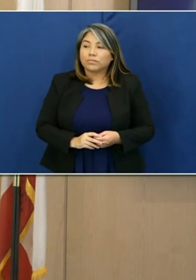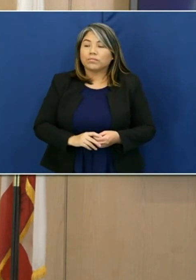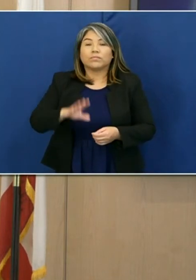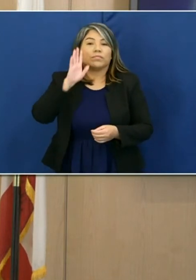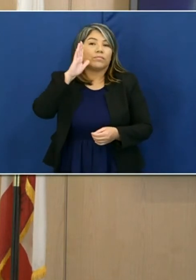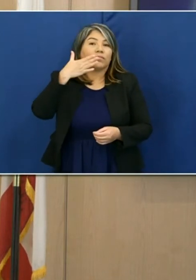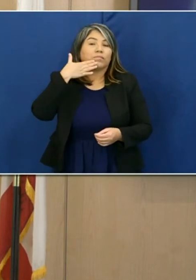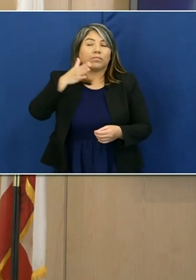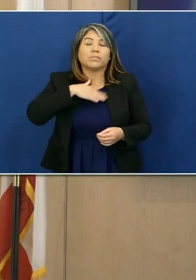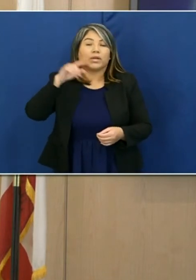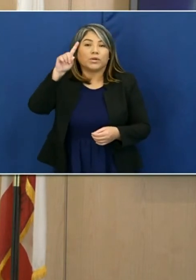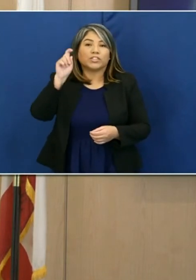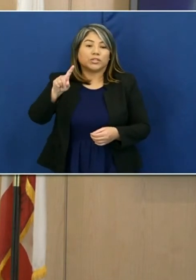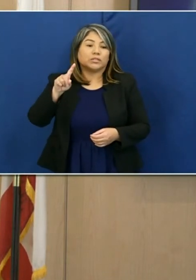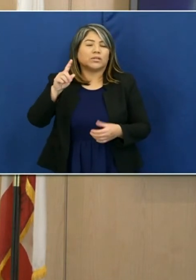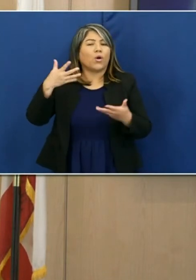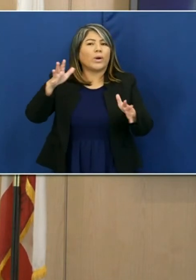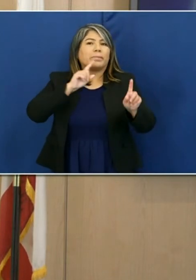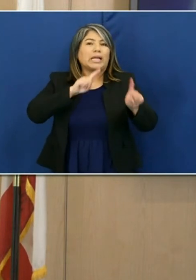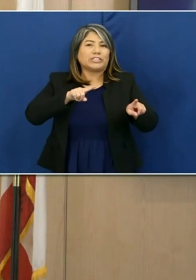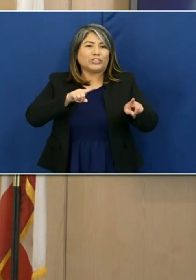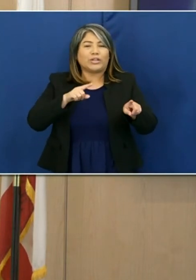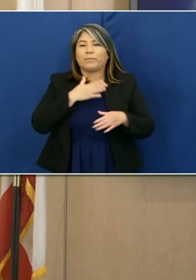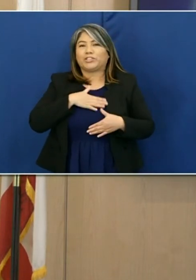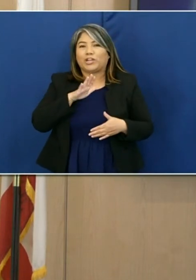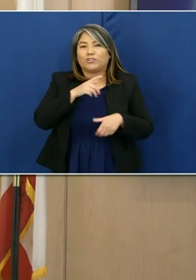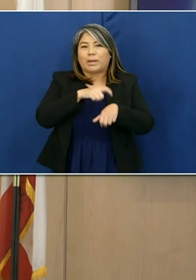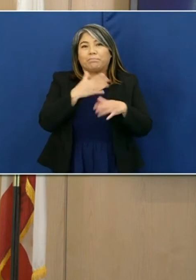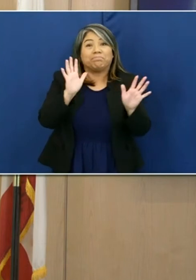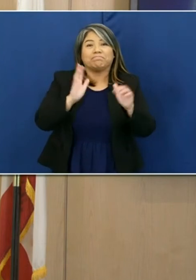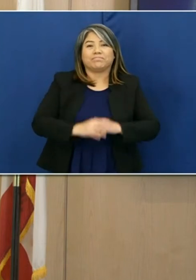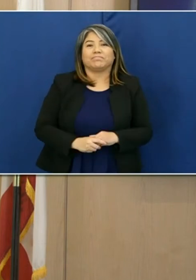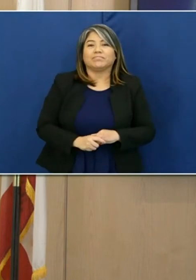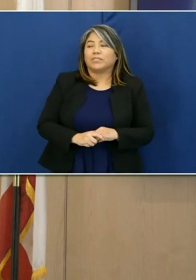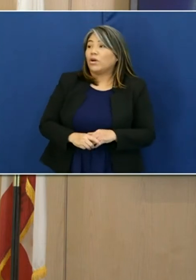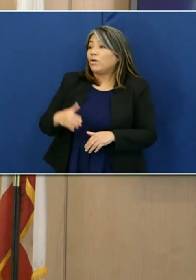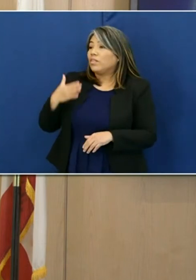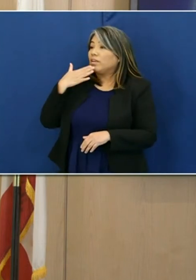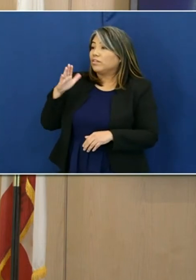Hi, thank you. My question has actually been answered, so I appreciate the time. Thank you.